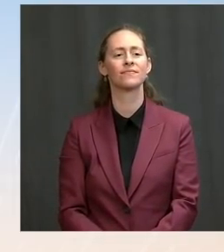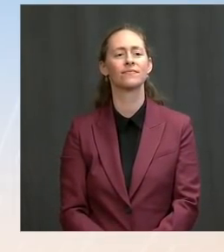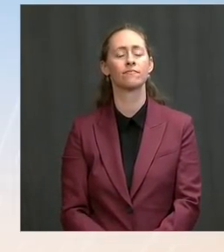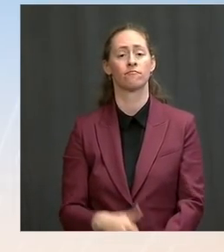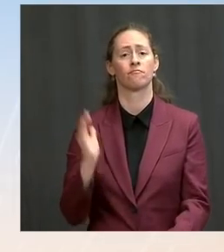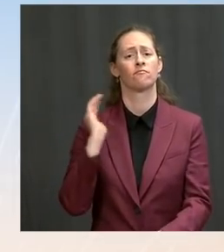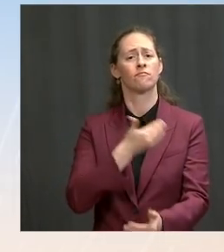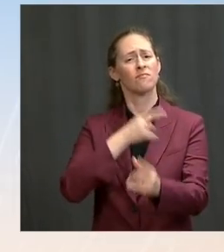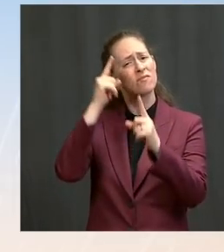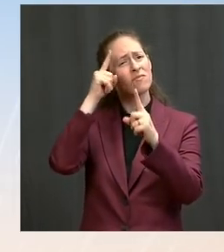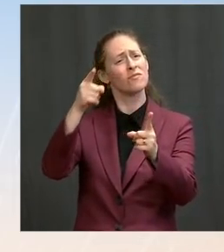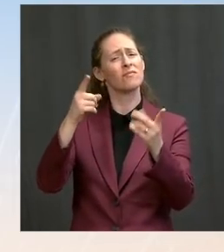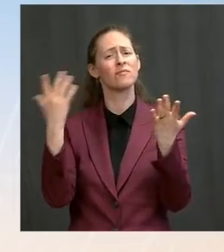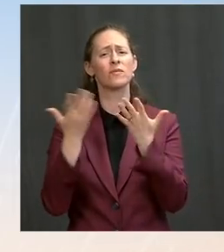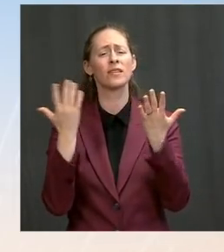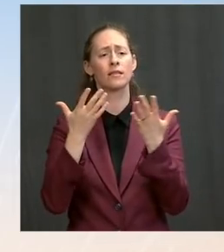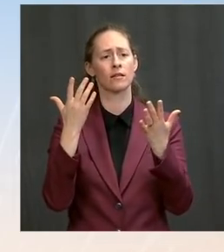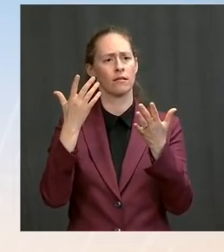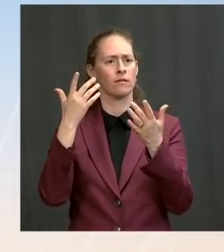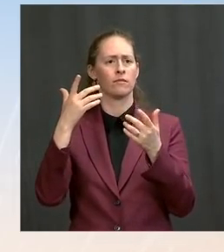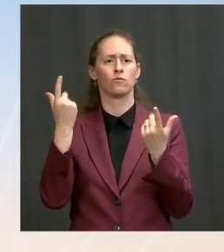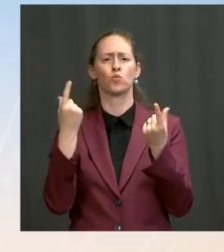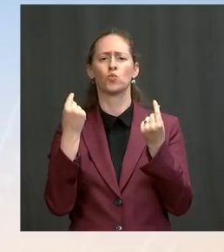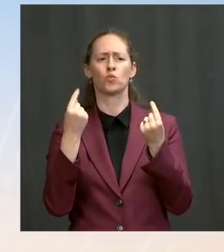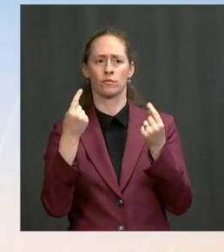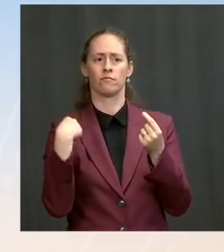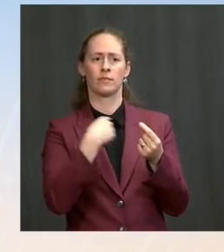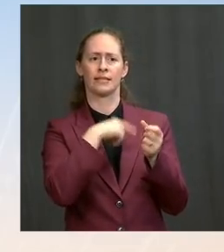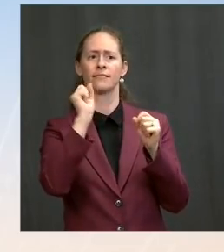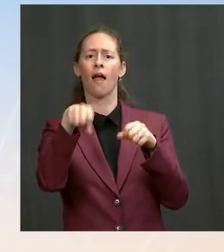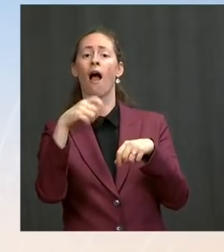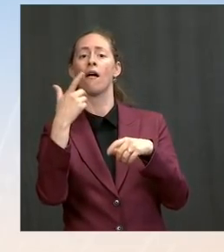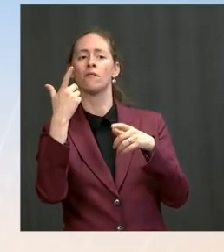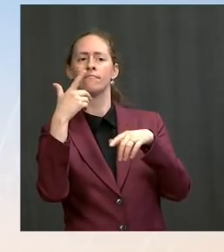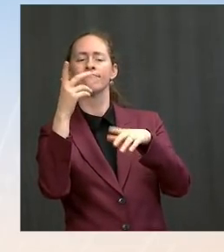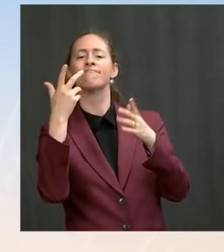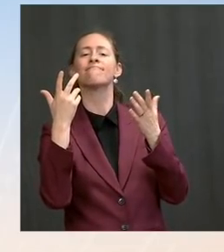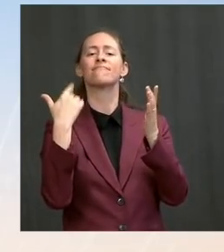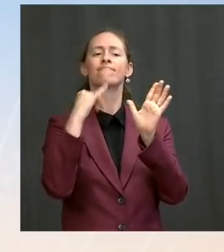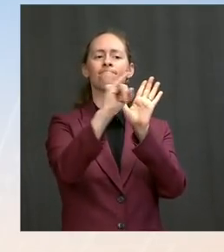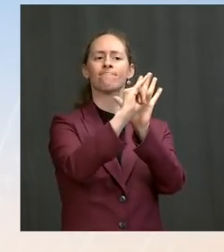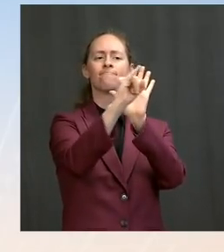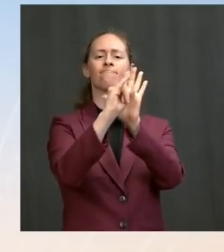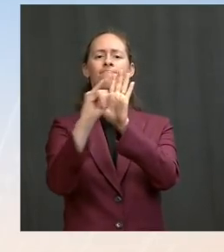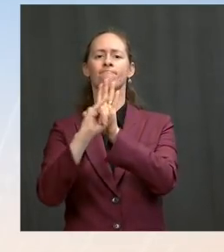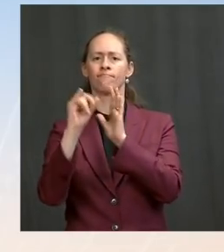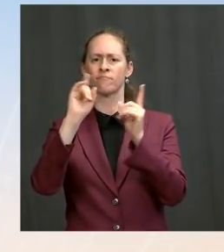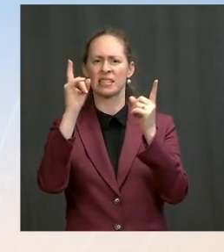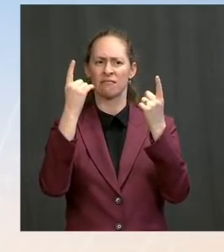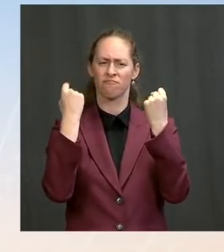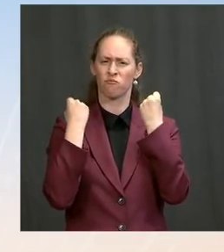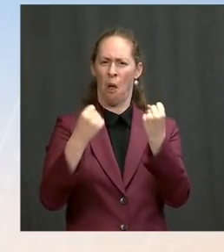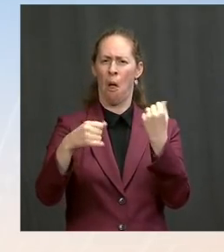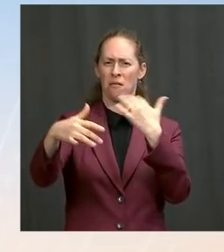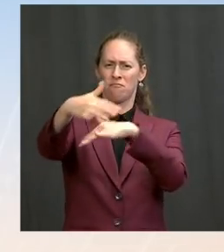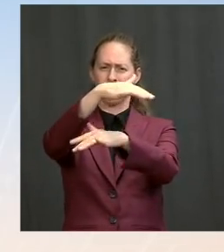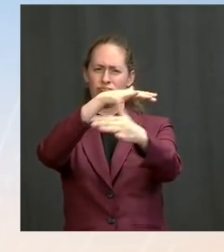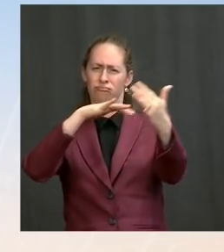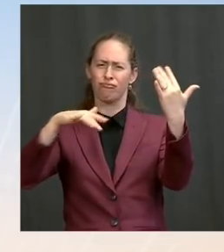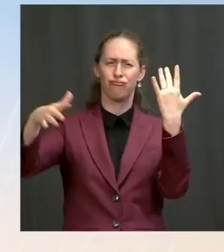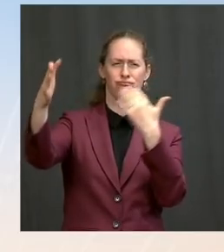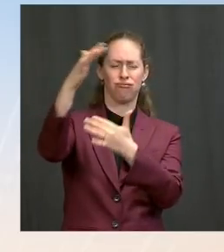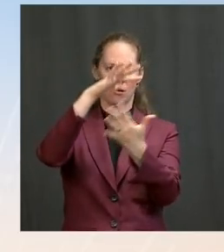deploying additional new sensors in heavy smoke areas to assess air quality. We will be adding the Fire and Smoke